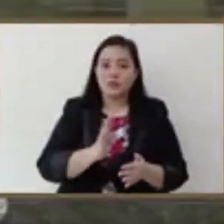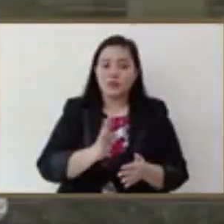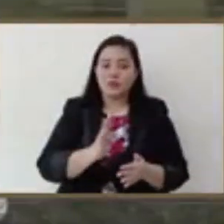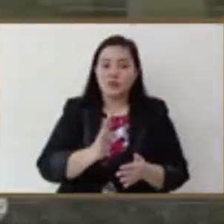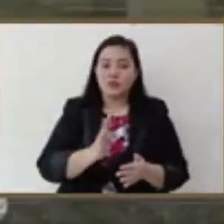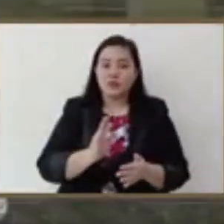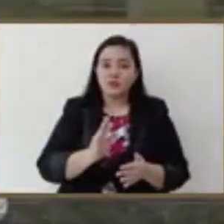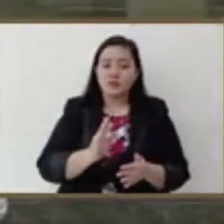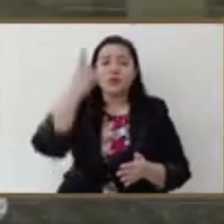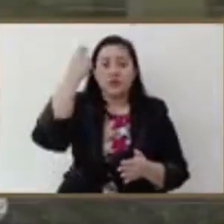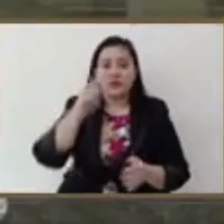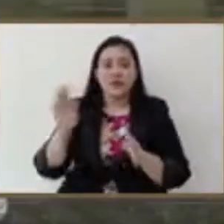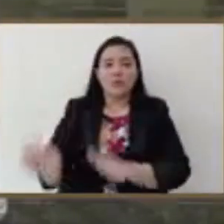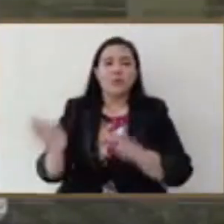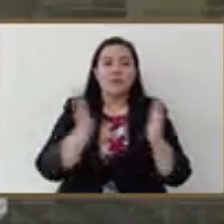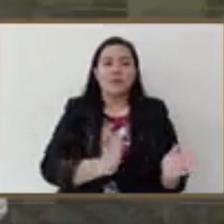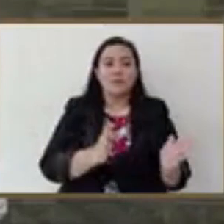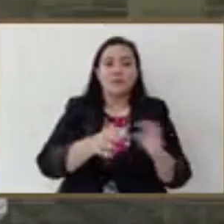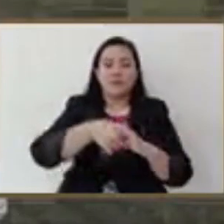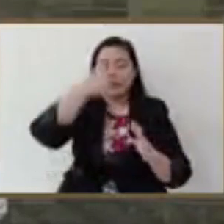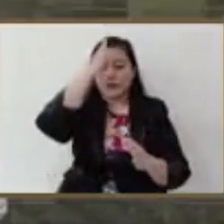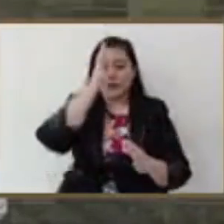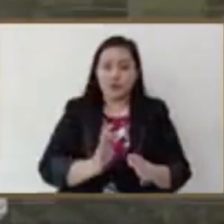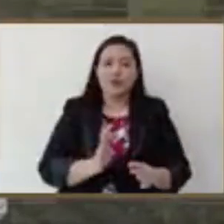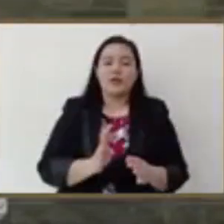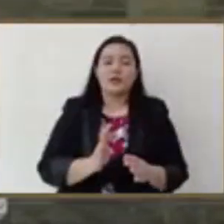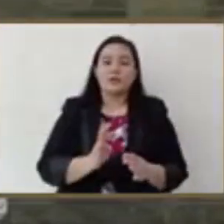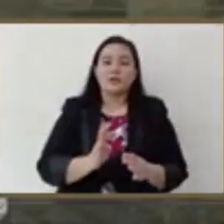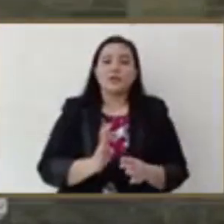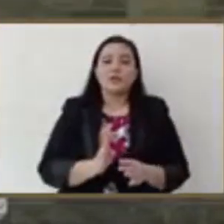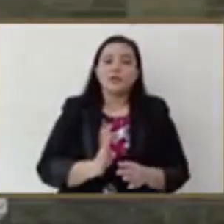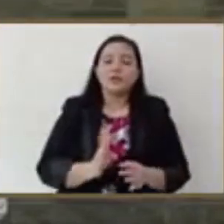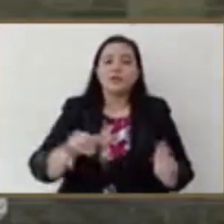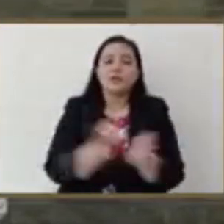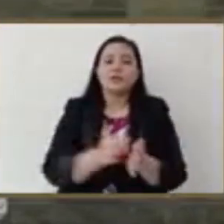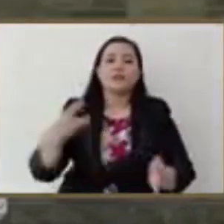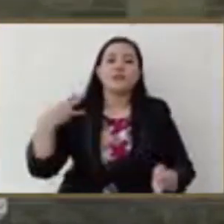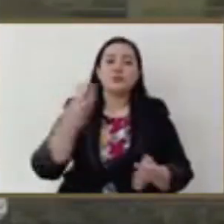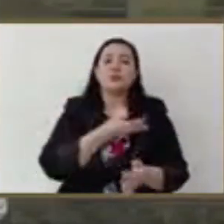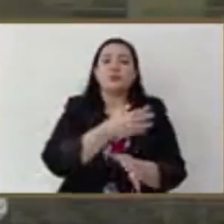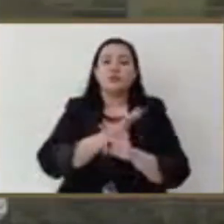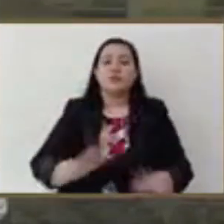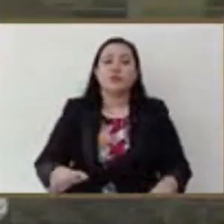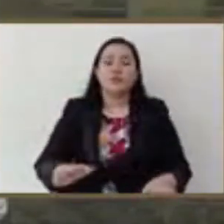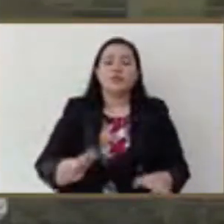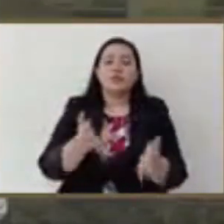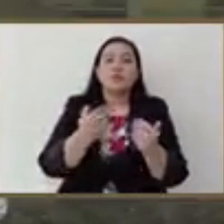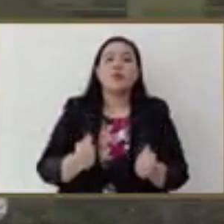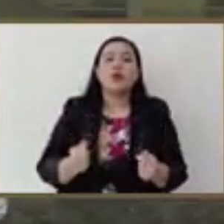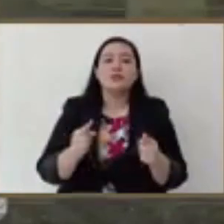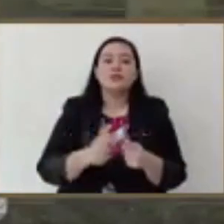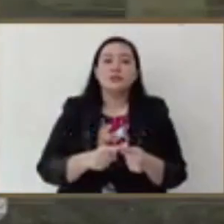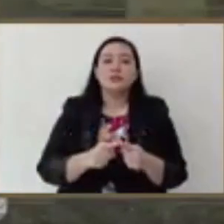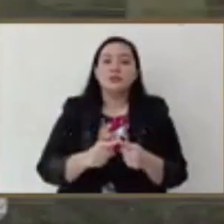God through the church, that is what we don't want to miss. All right? Kung ginagamit ng